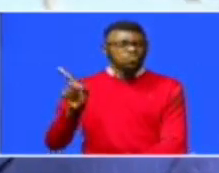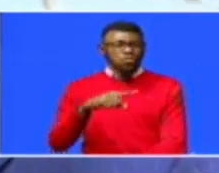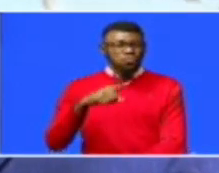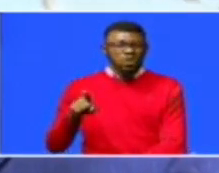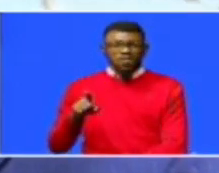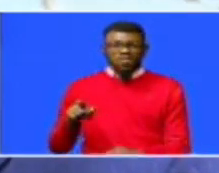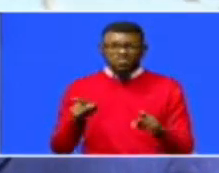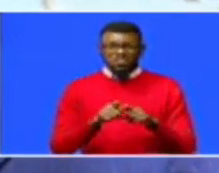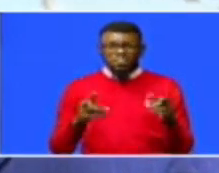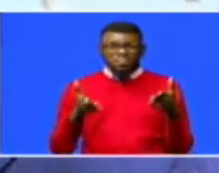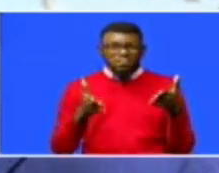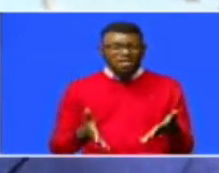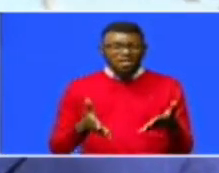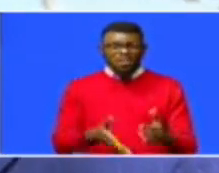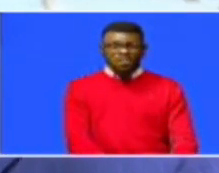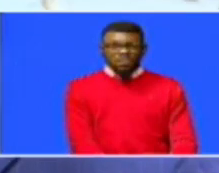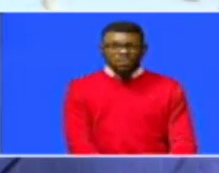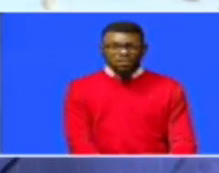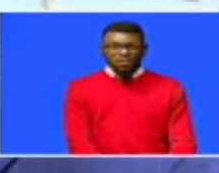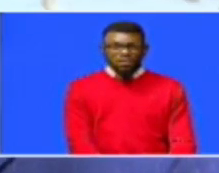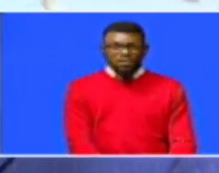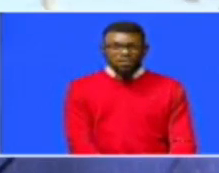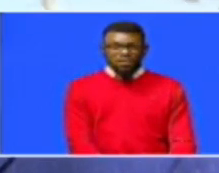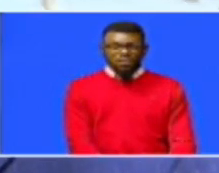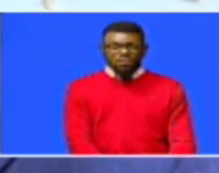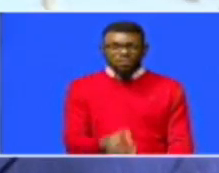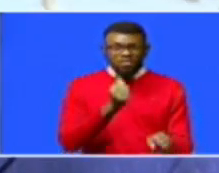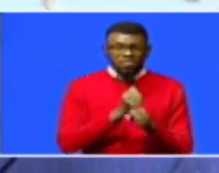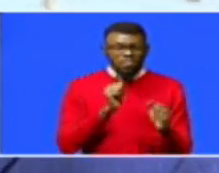And here, of course, the question of working together as a region